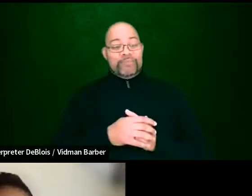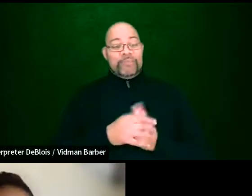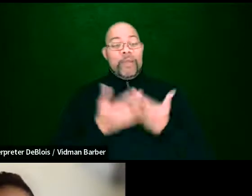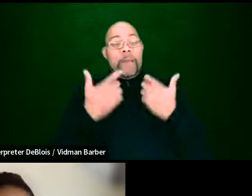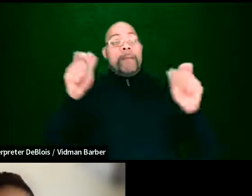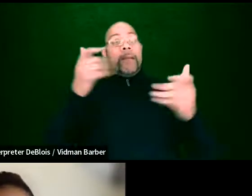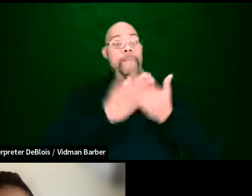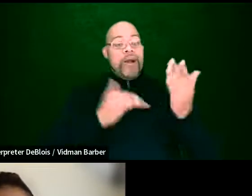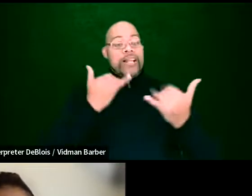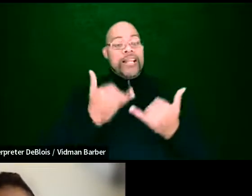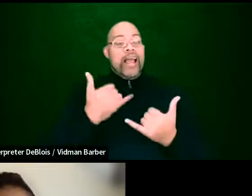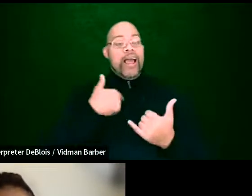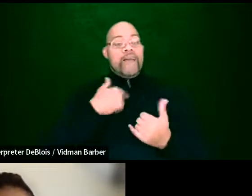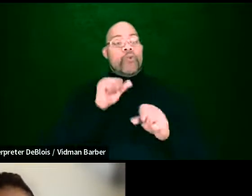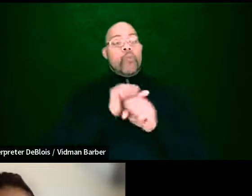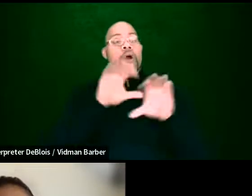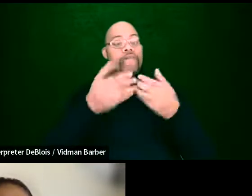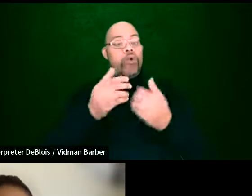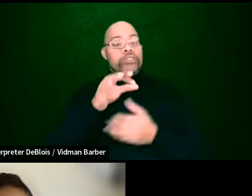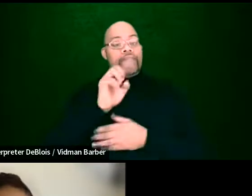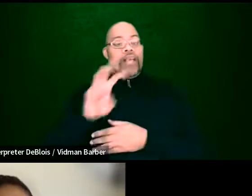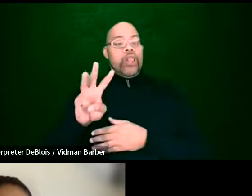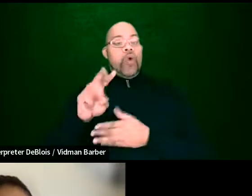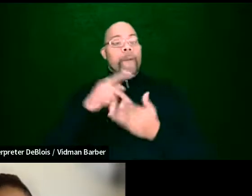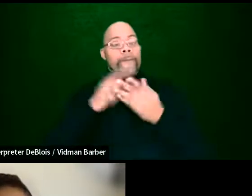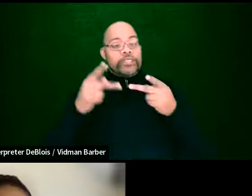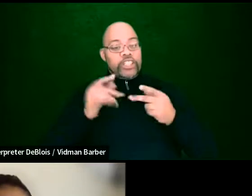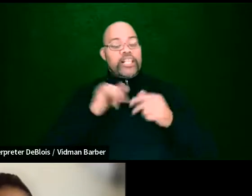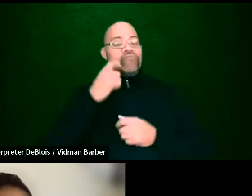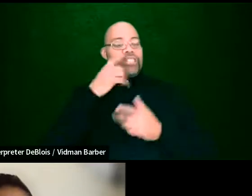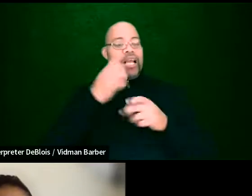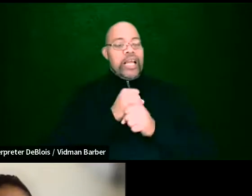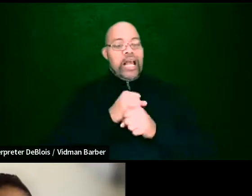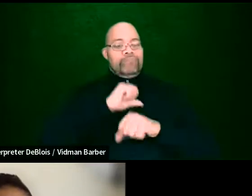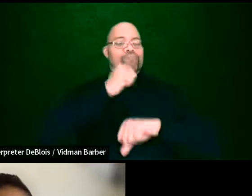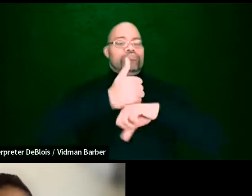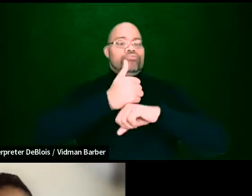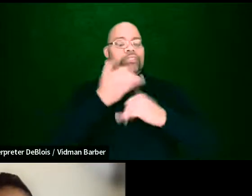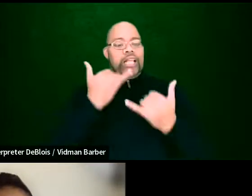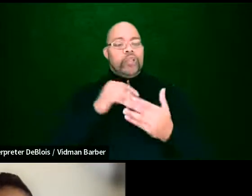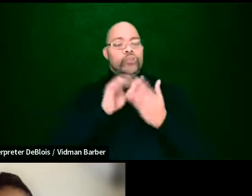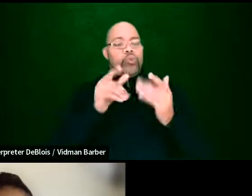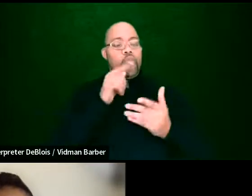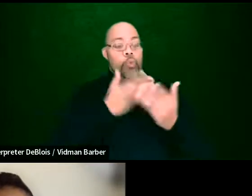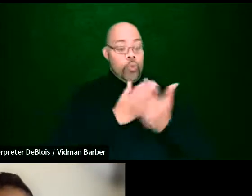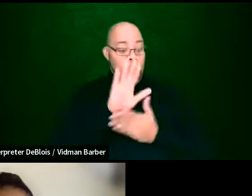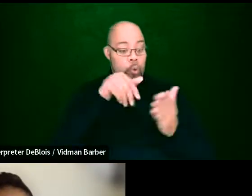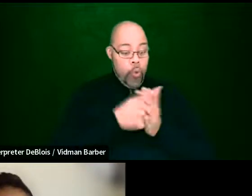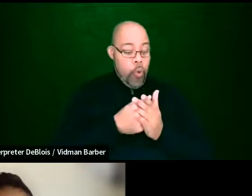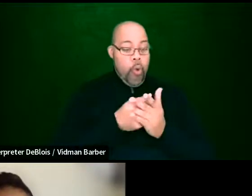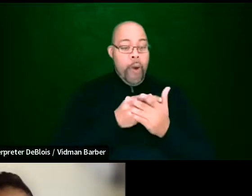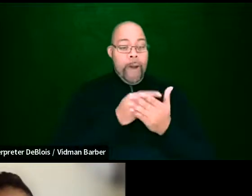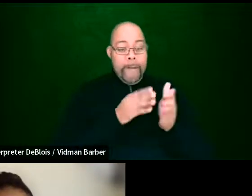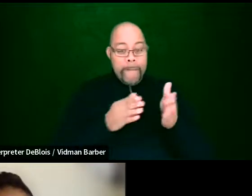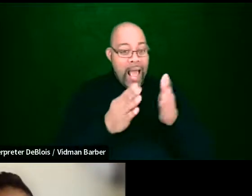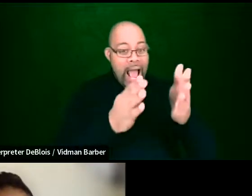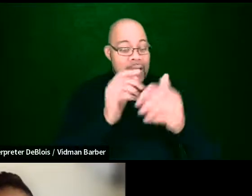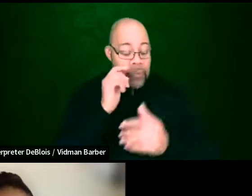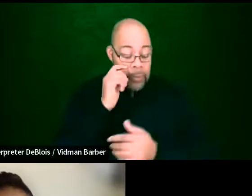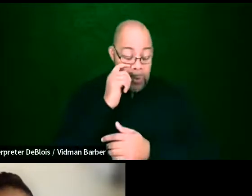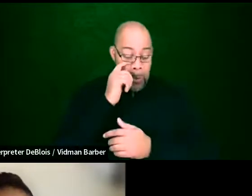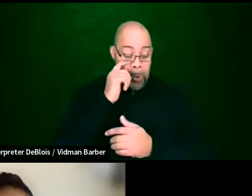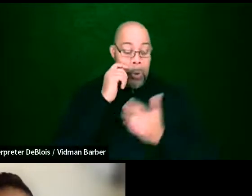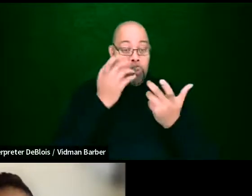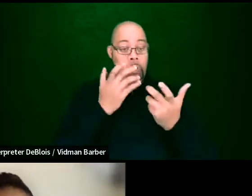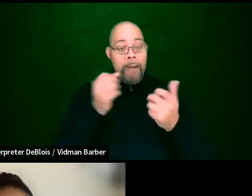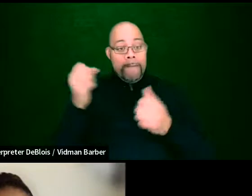part. So now there's the workforce fellow position, and that recently got instated. So now a student who's gone through that entire pathway, we want